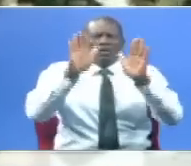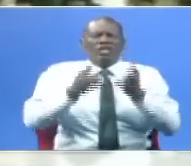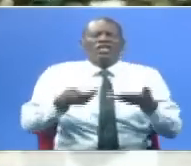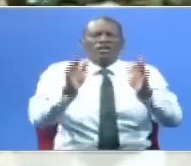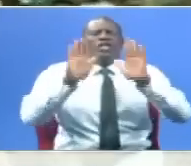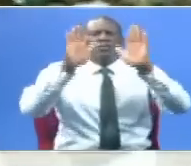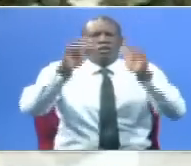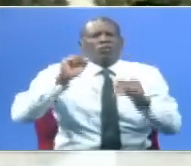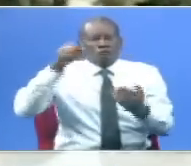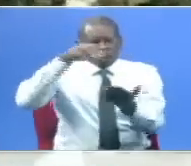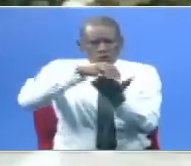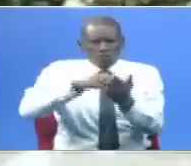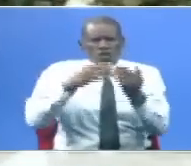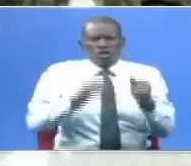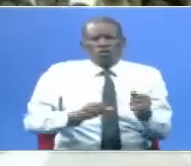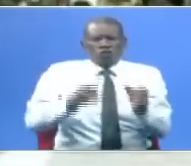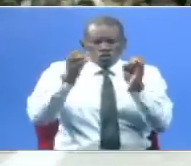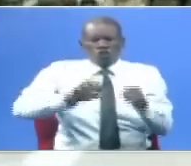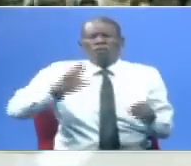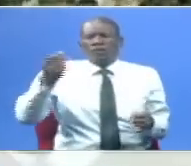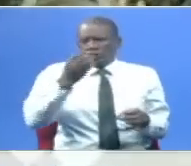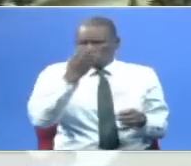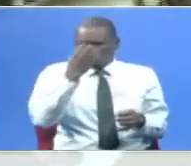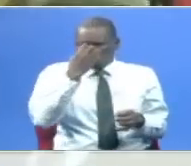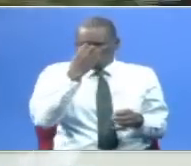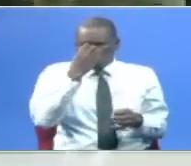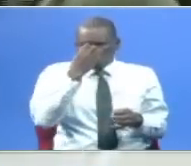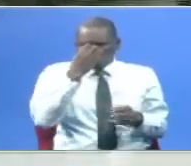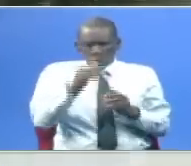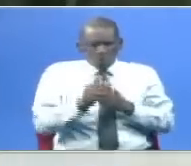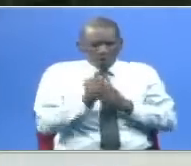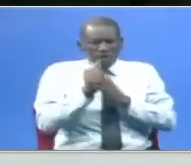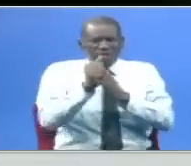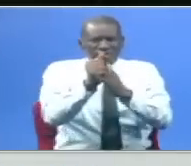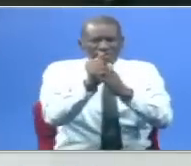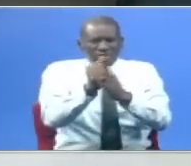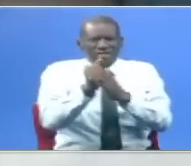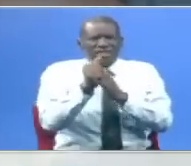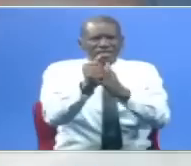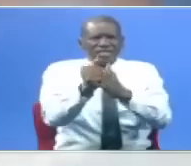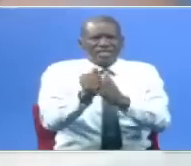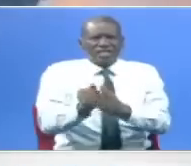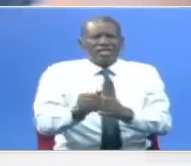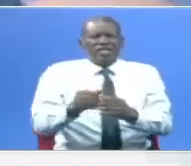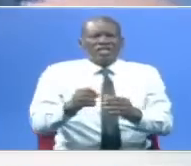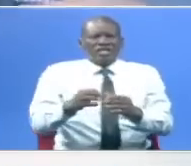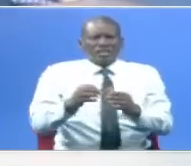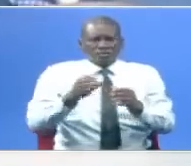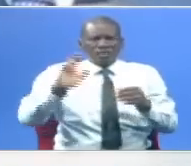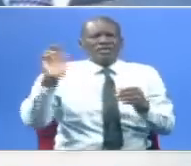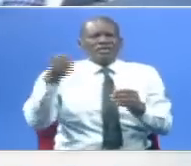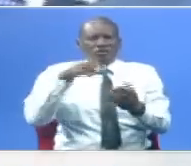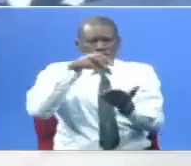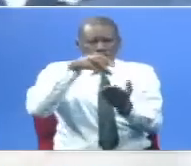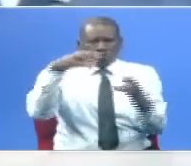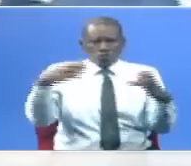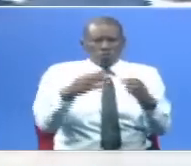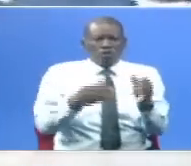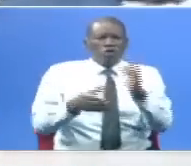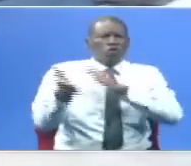among them now President-elect William Ruto, to shepherd his entry into the big boys' game. Former